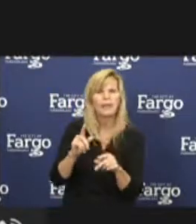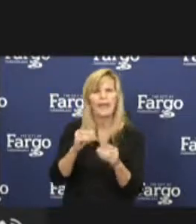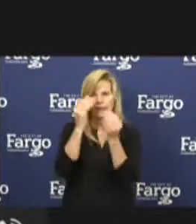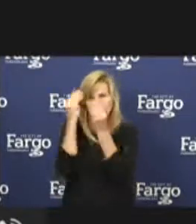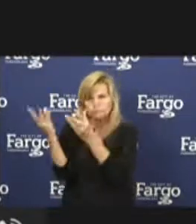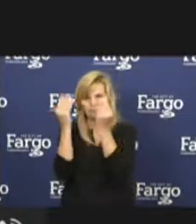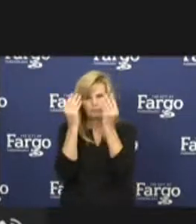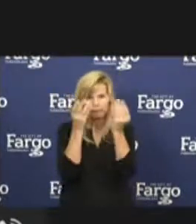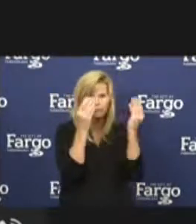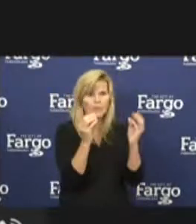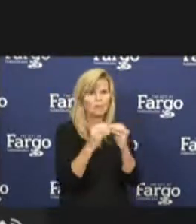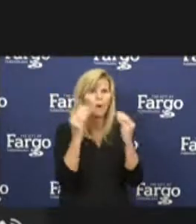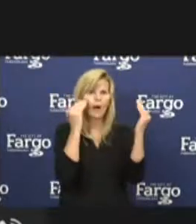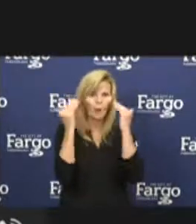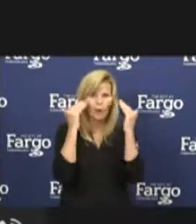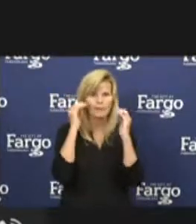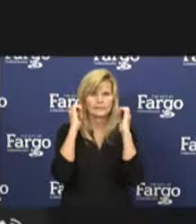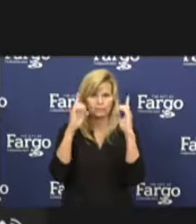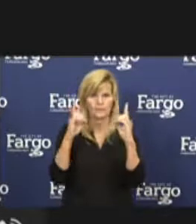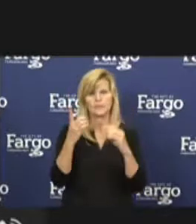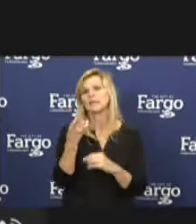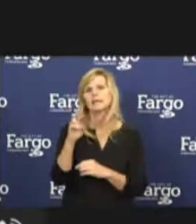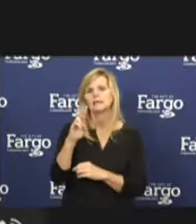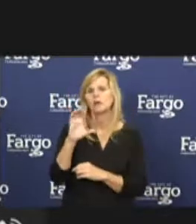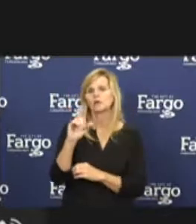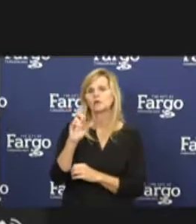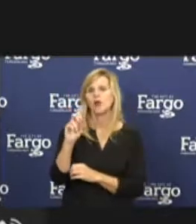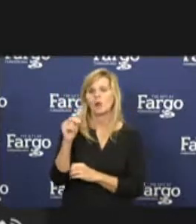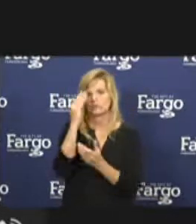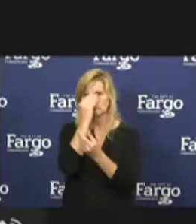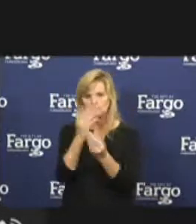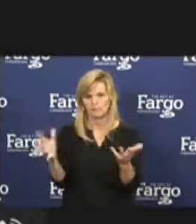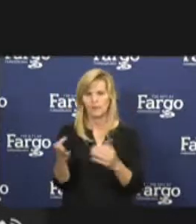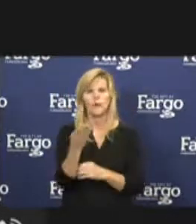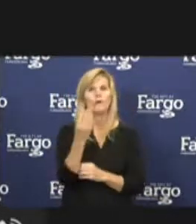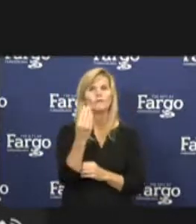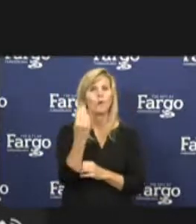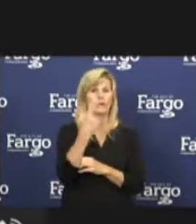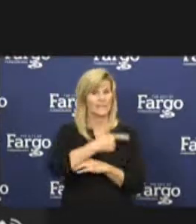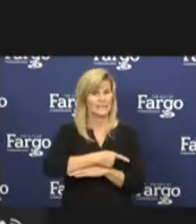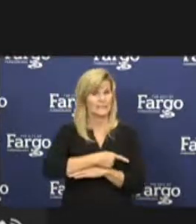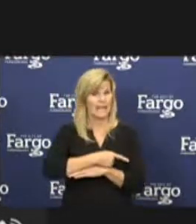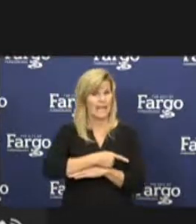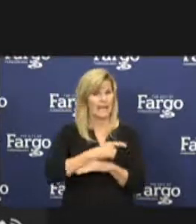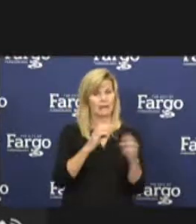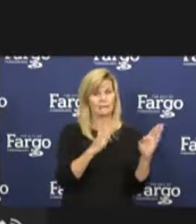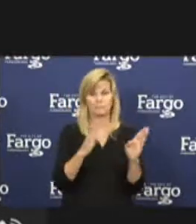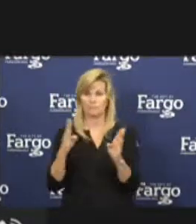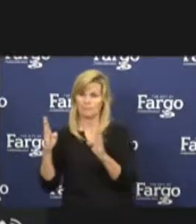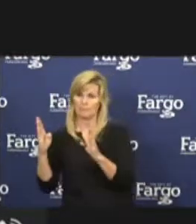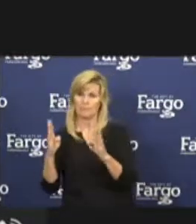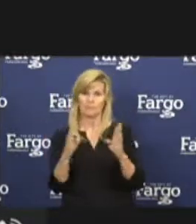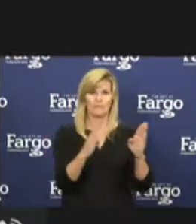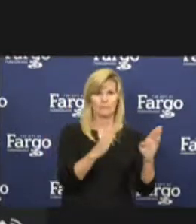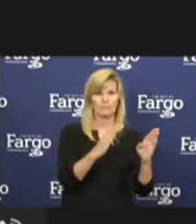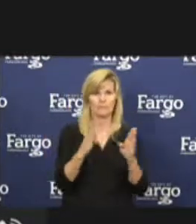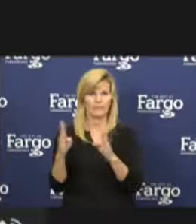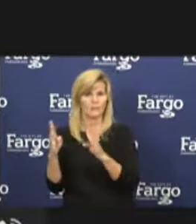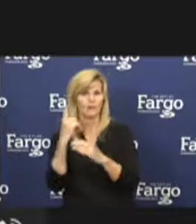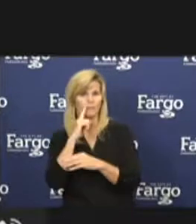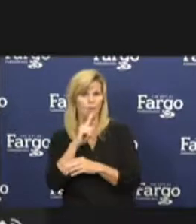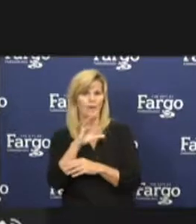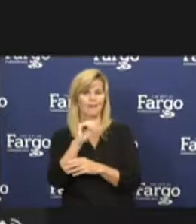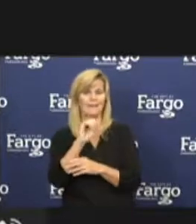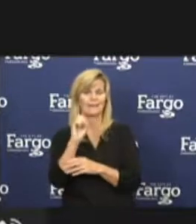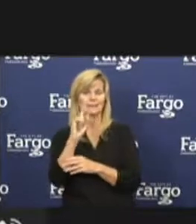education. As Dr. Carson shared, that 14-day rolling average percent positivity rate for Cass County